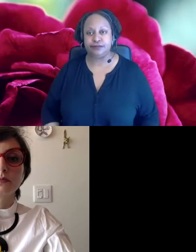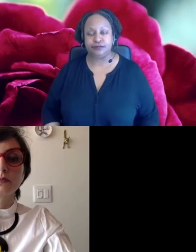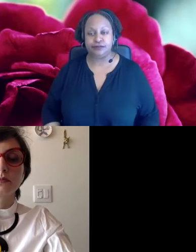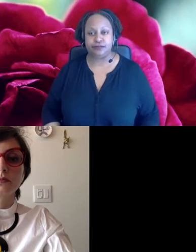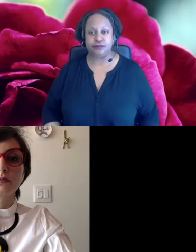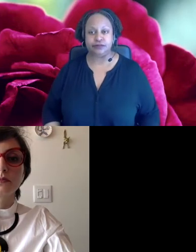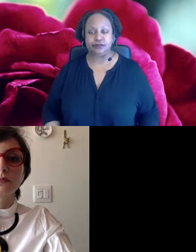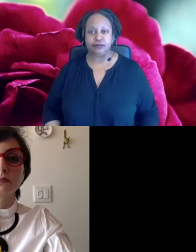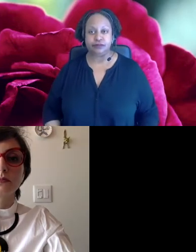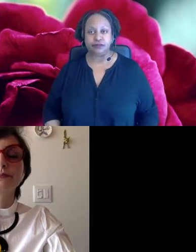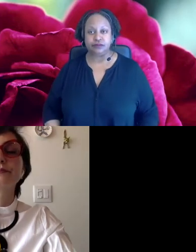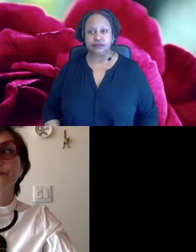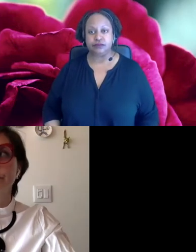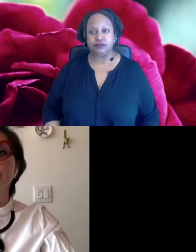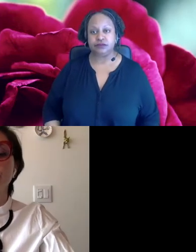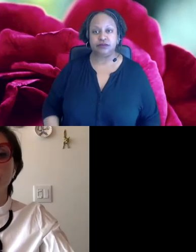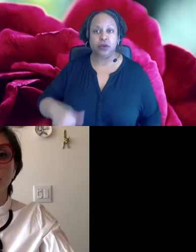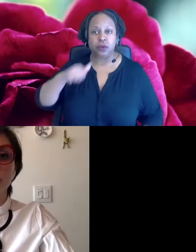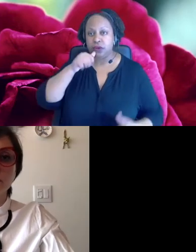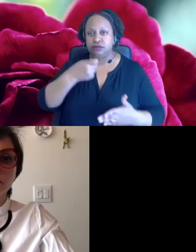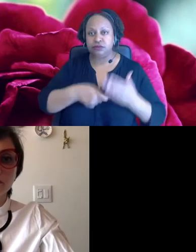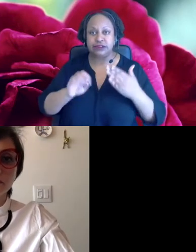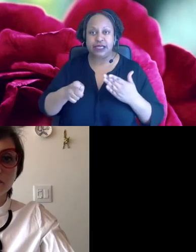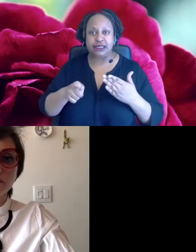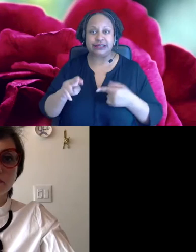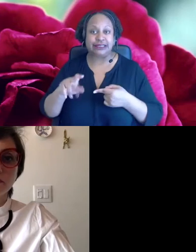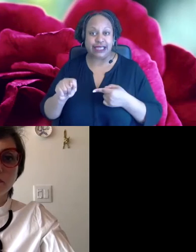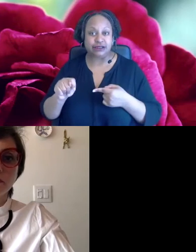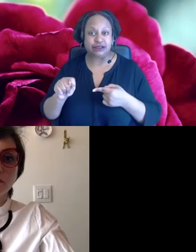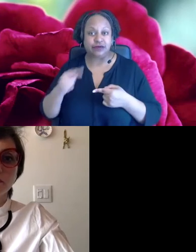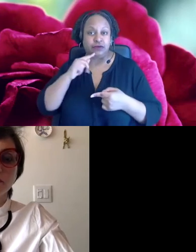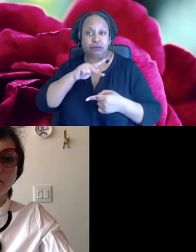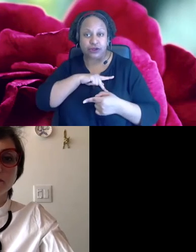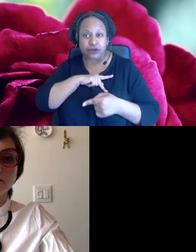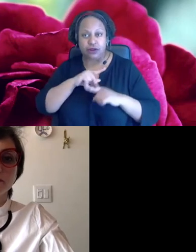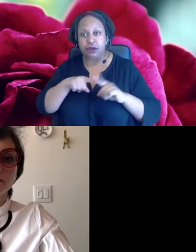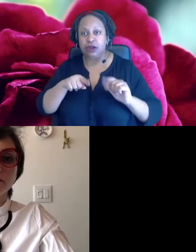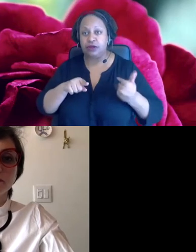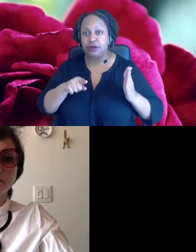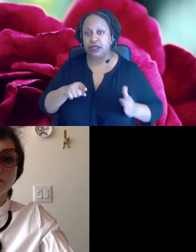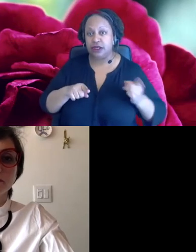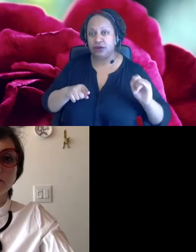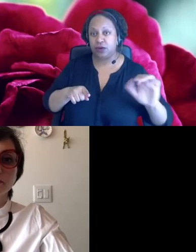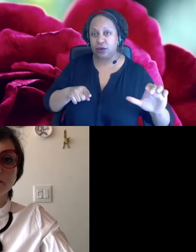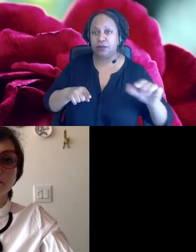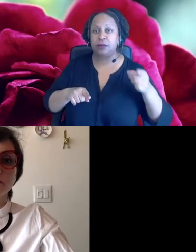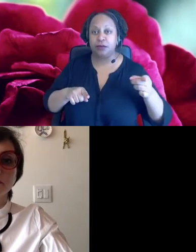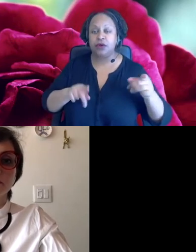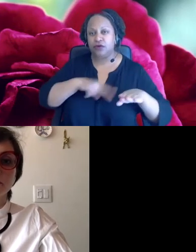on it net personally. On the other side, in the corporation, of course, you'd have to report